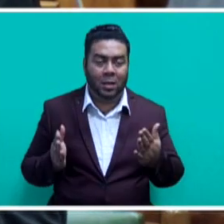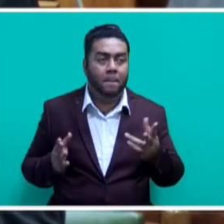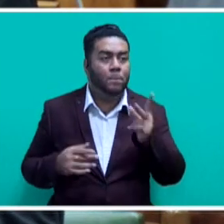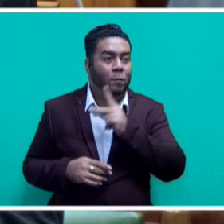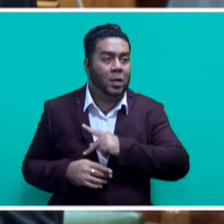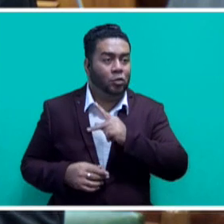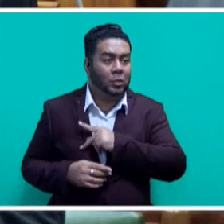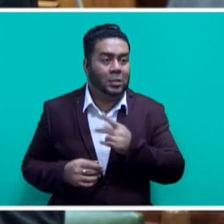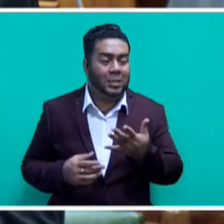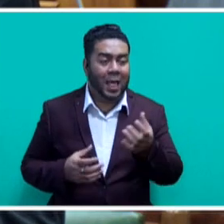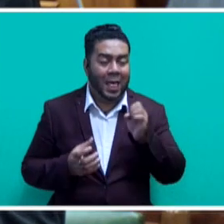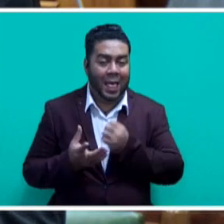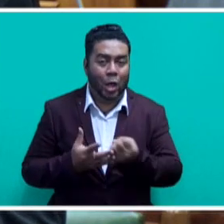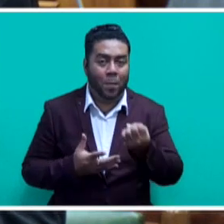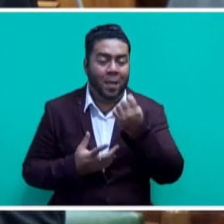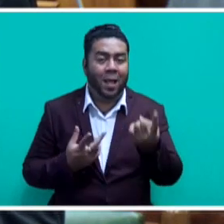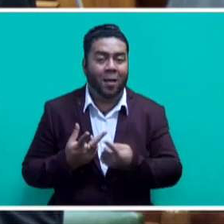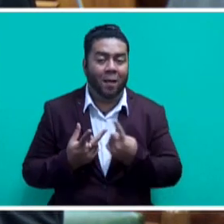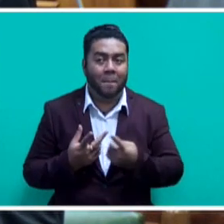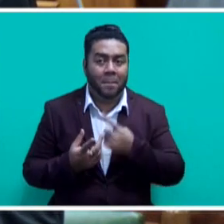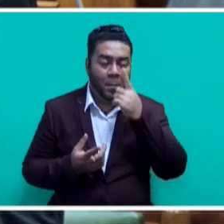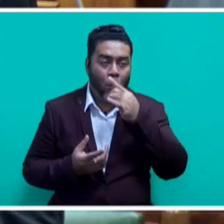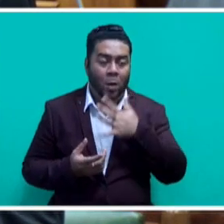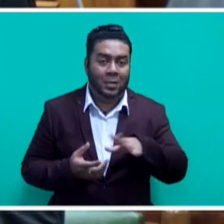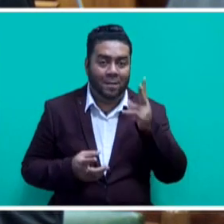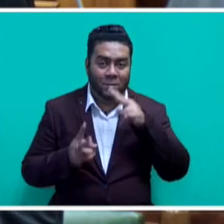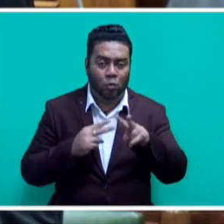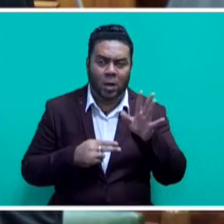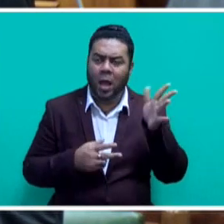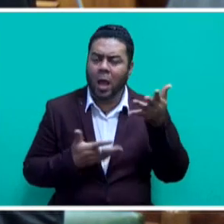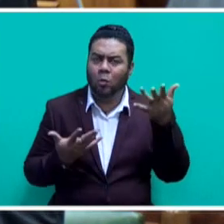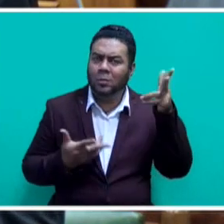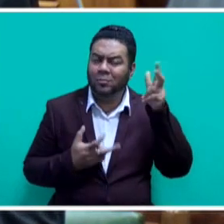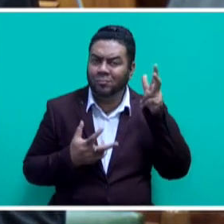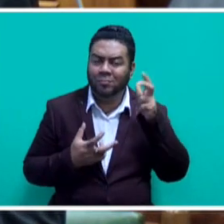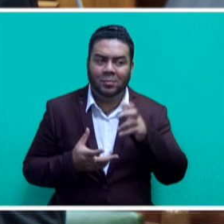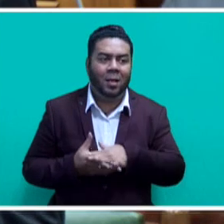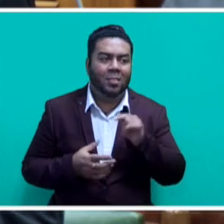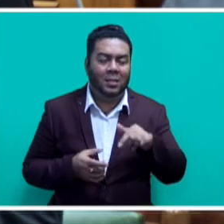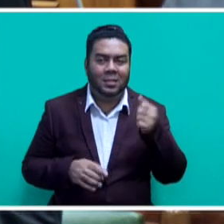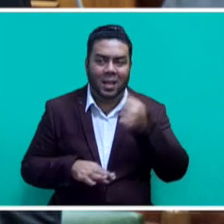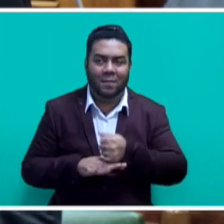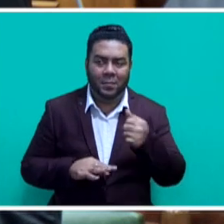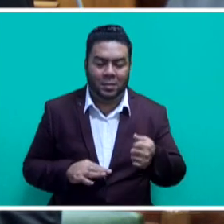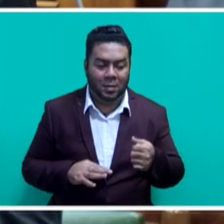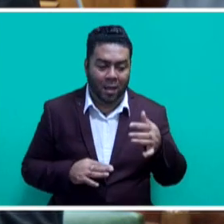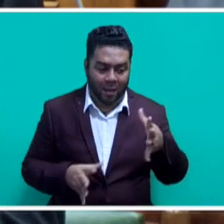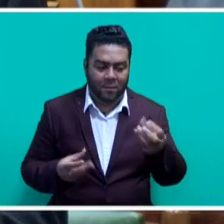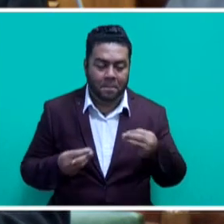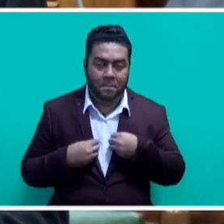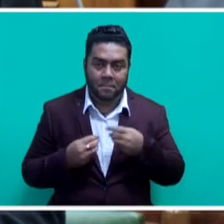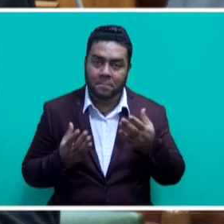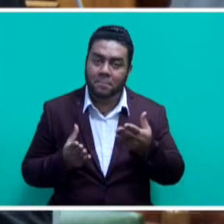professionals, economists, and everyone that wanted his views or her views heard. This government has finally delivered a budget that was